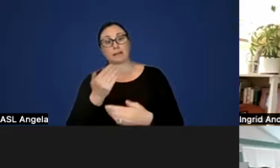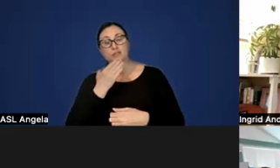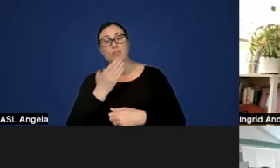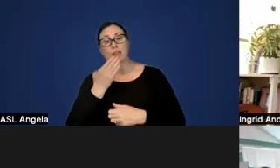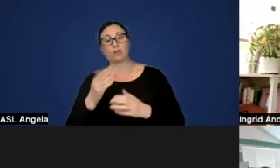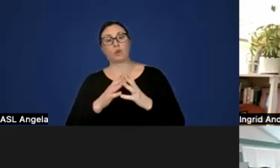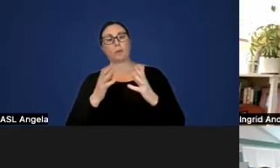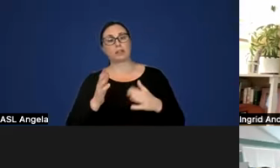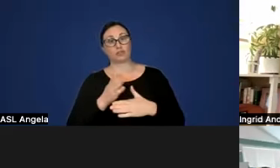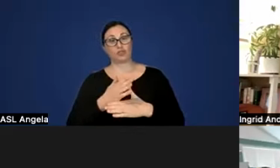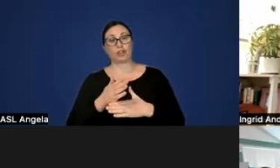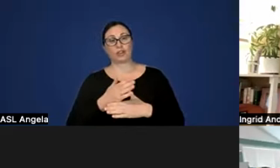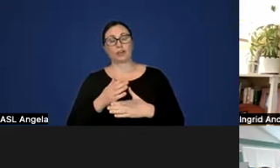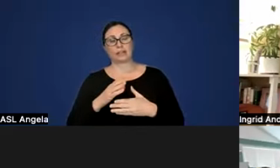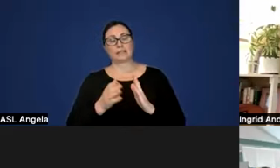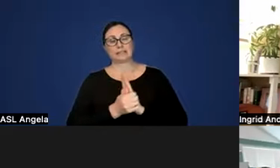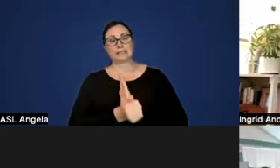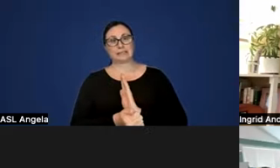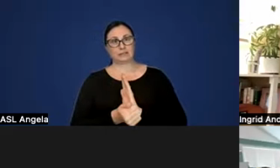Sharing these skills are so helpful.